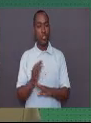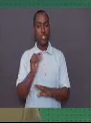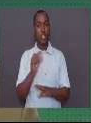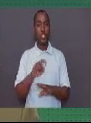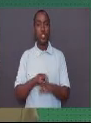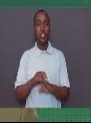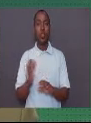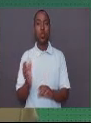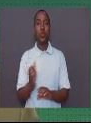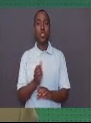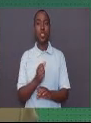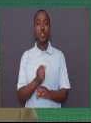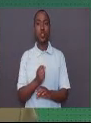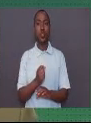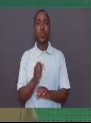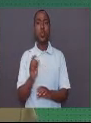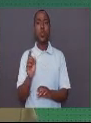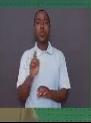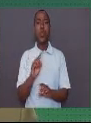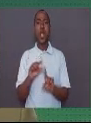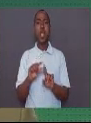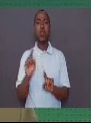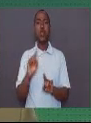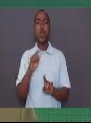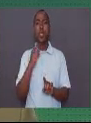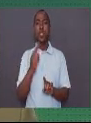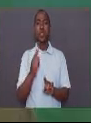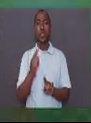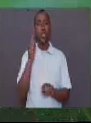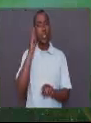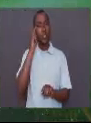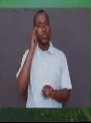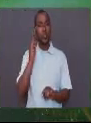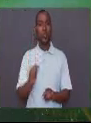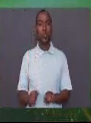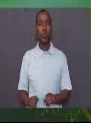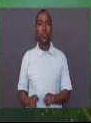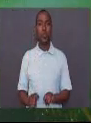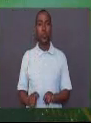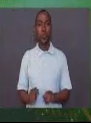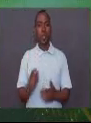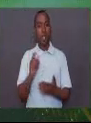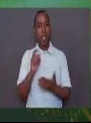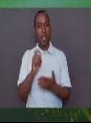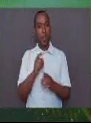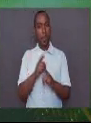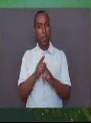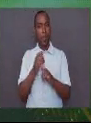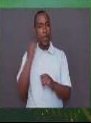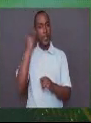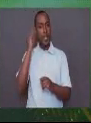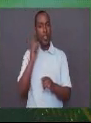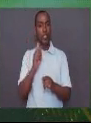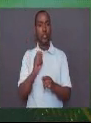minutes to consider what this term means. Write down your